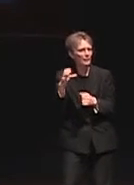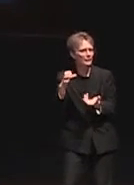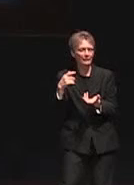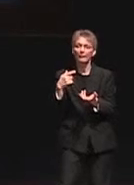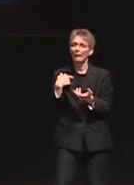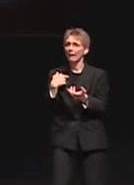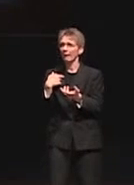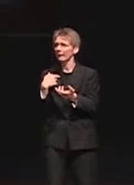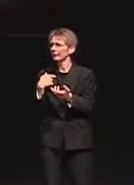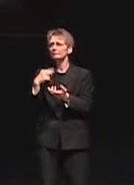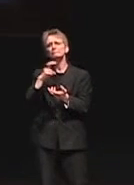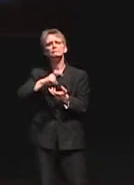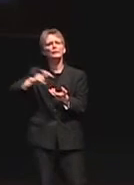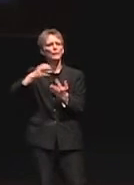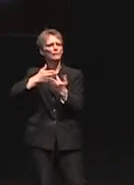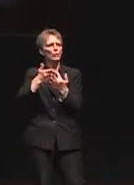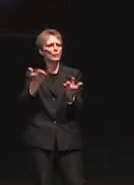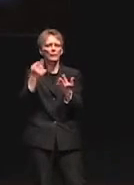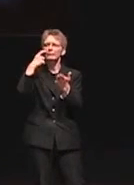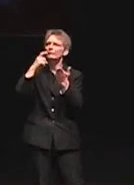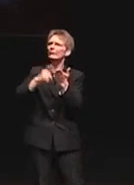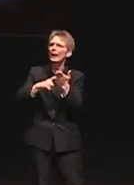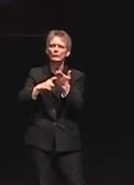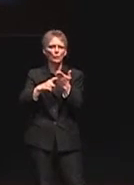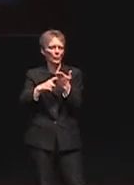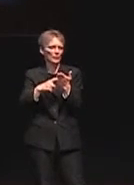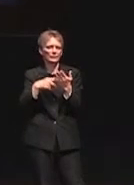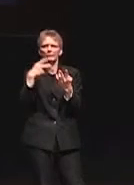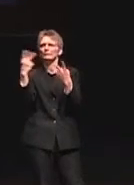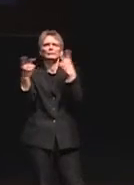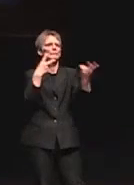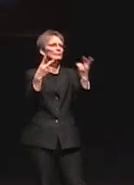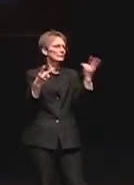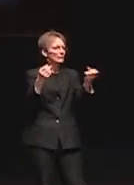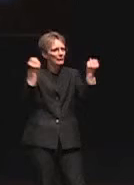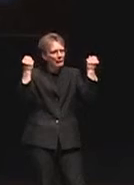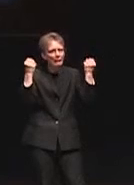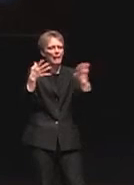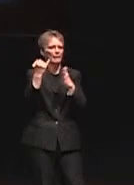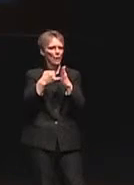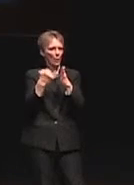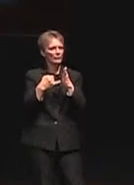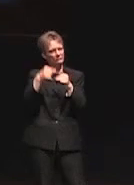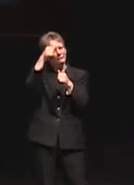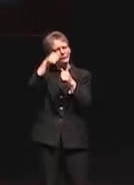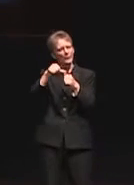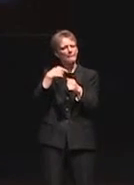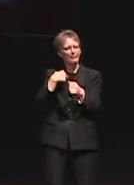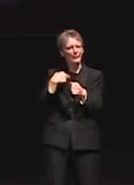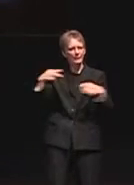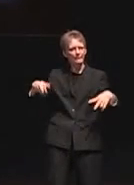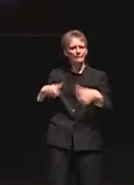Washington, you know, I noticed that there was art everywhere I looked. And Paris reminded me of Washington. There was art